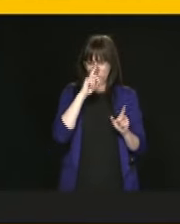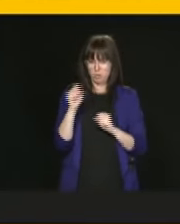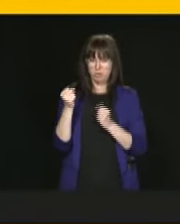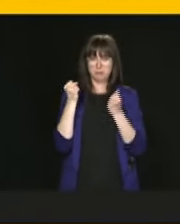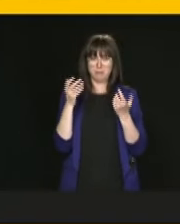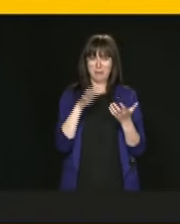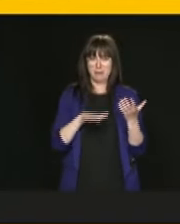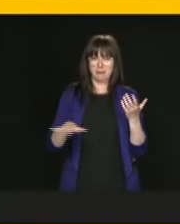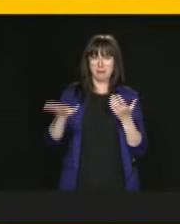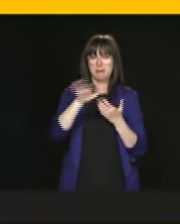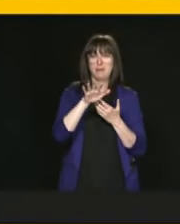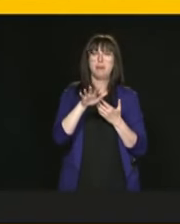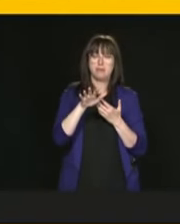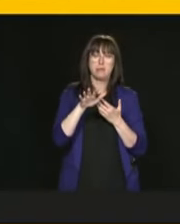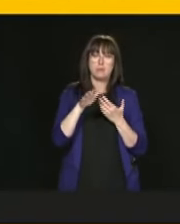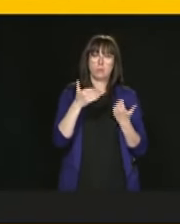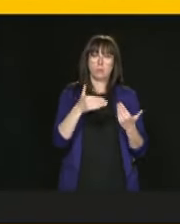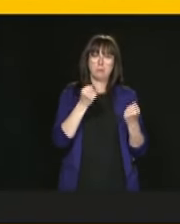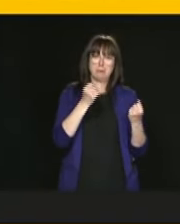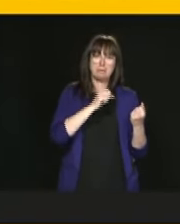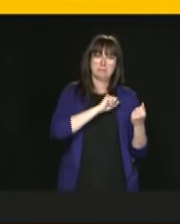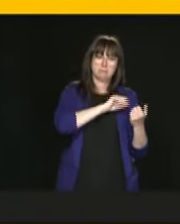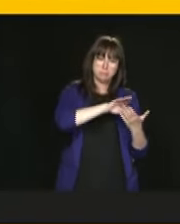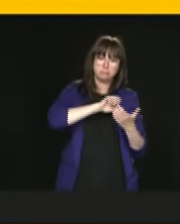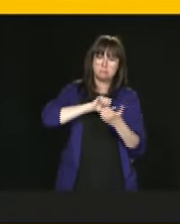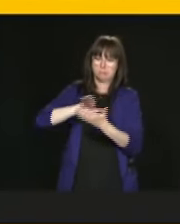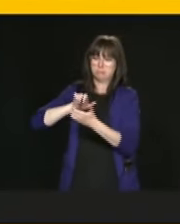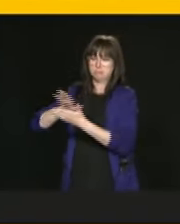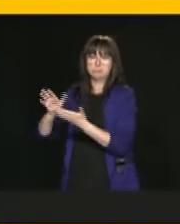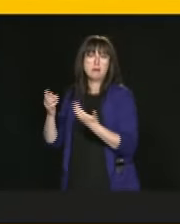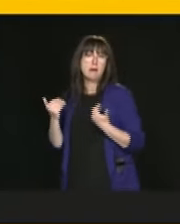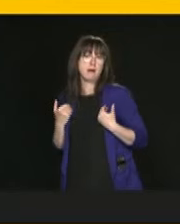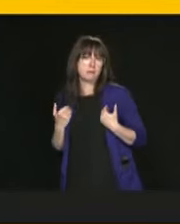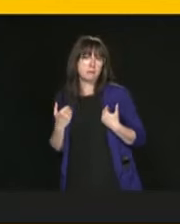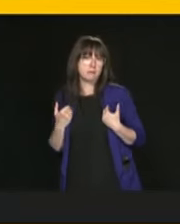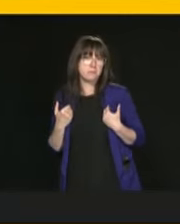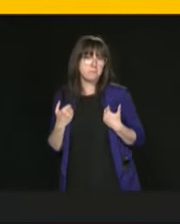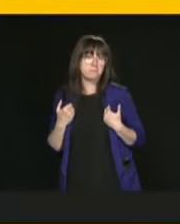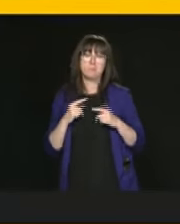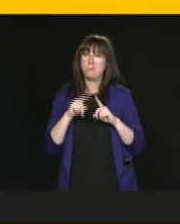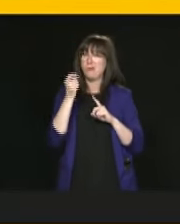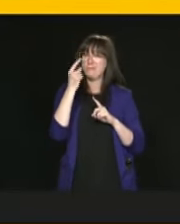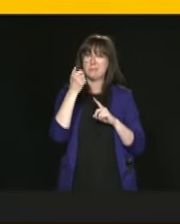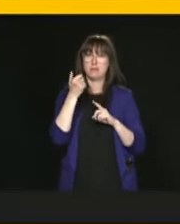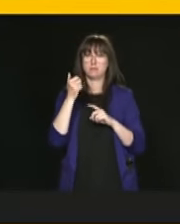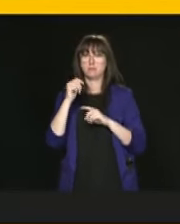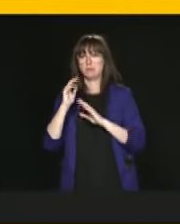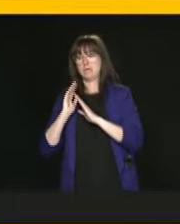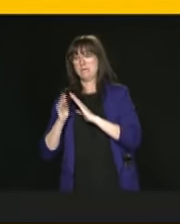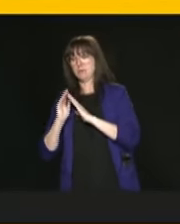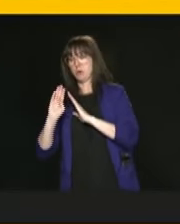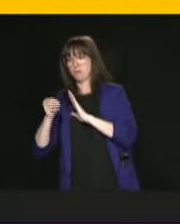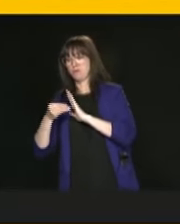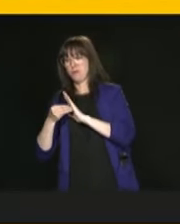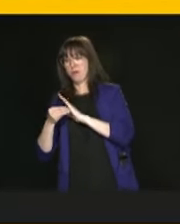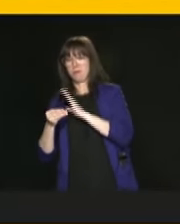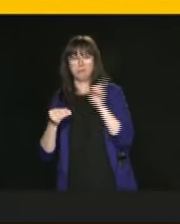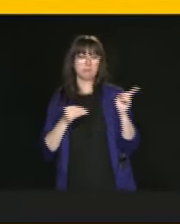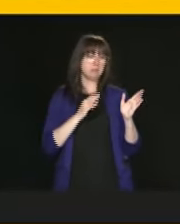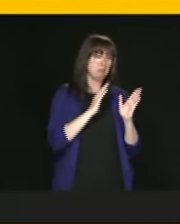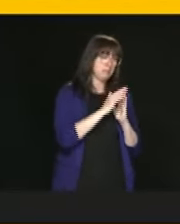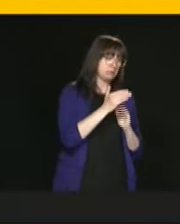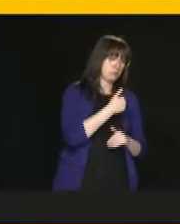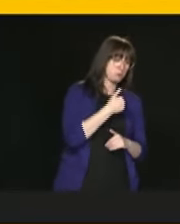components. But it might quite well be different in downtown Montreal to downtown Toronto to Saskatchewan.